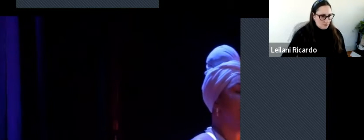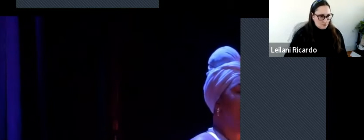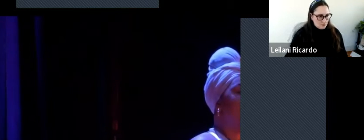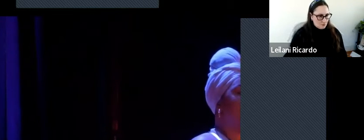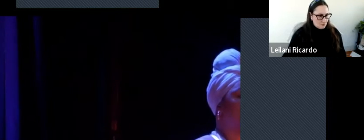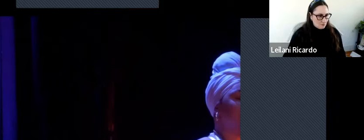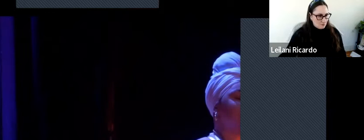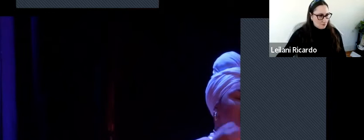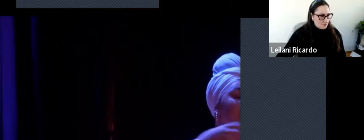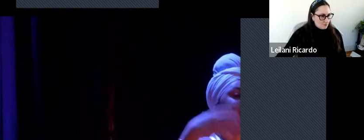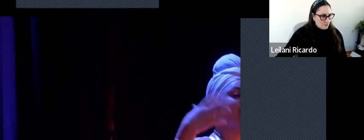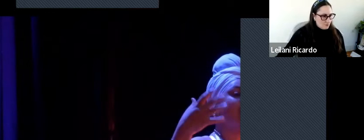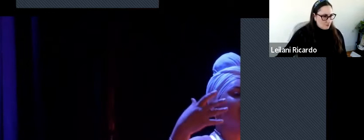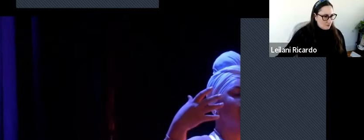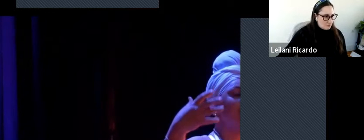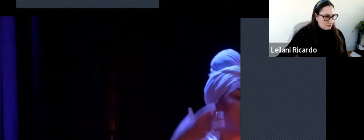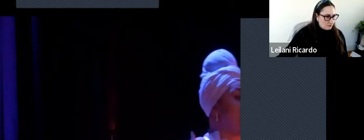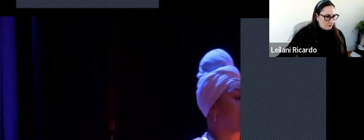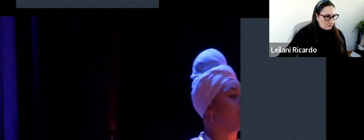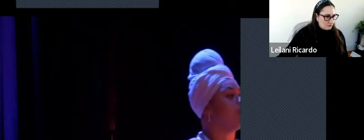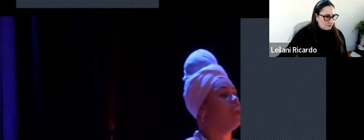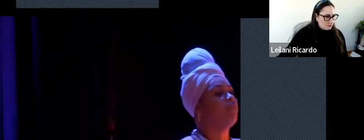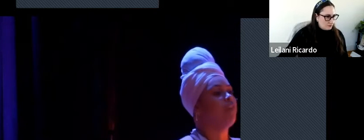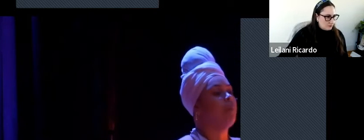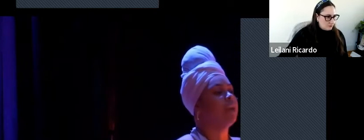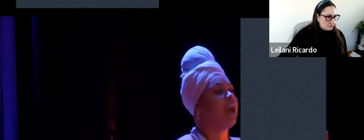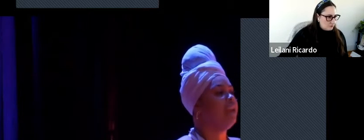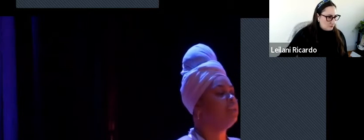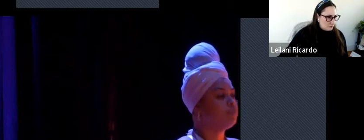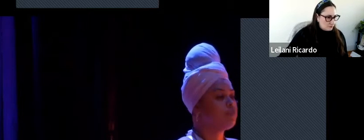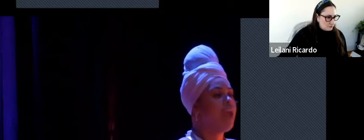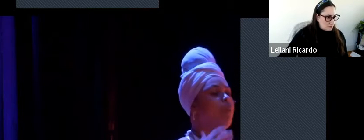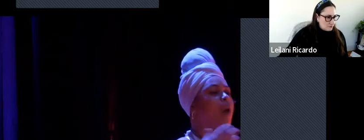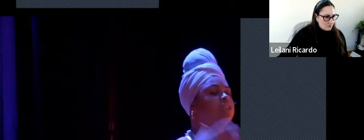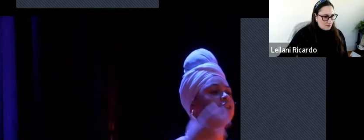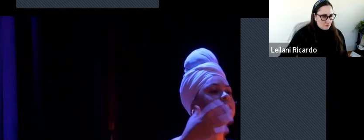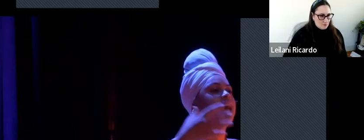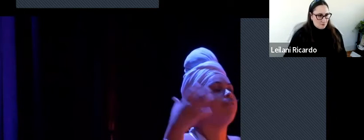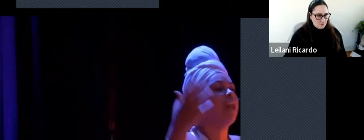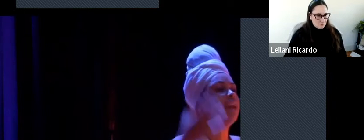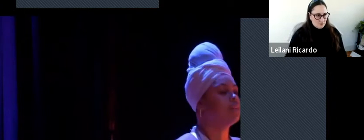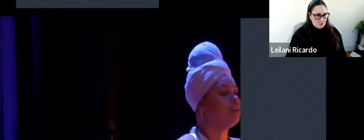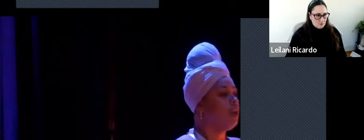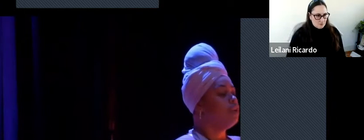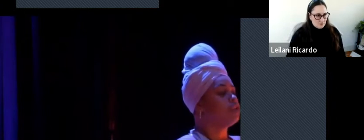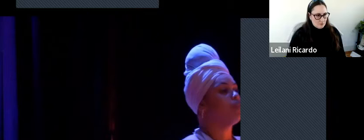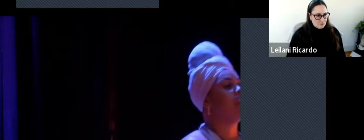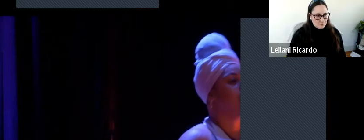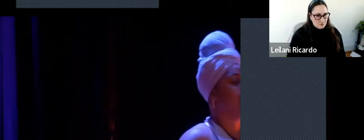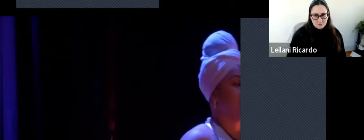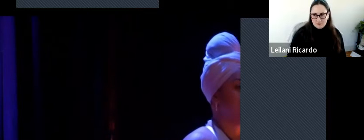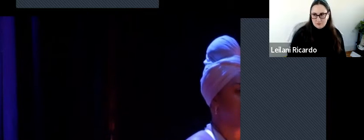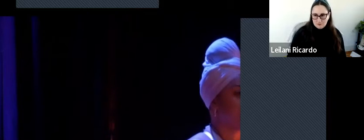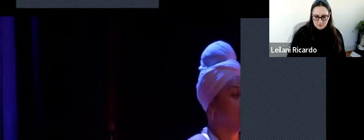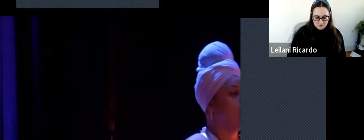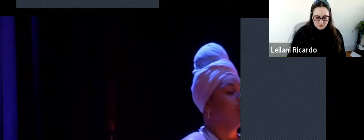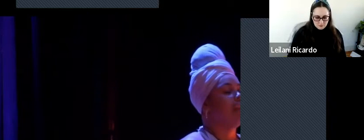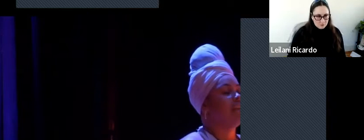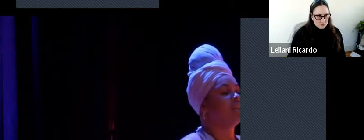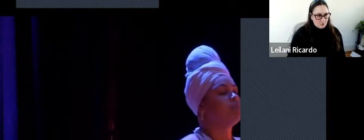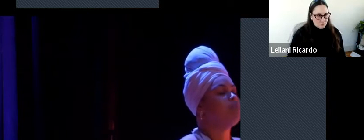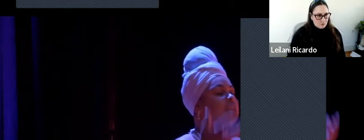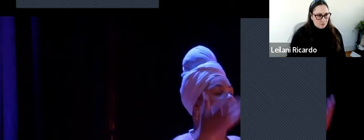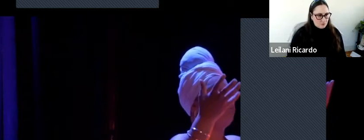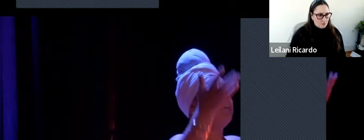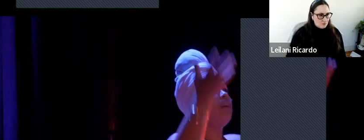bird and witnessed her come to life. After freeing her from a cage, I watched her take flight. Surrender,